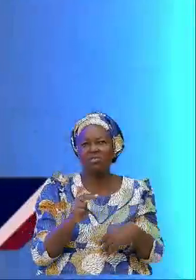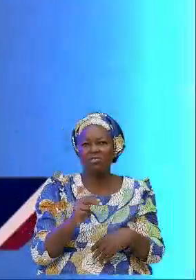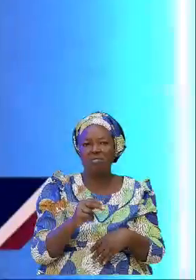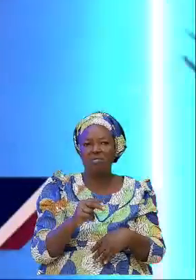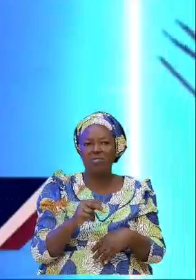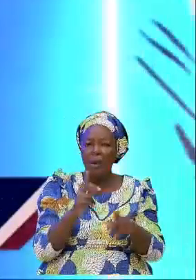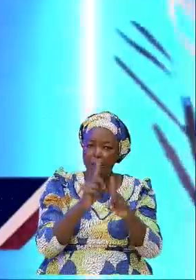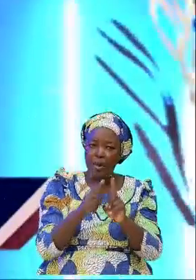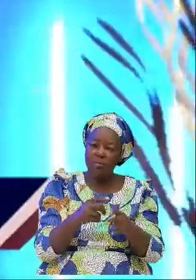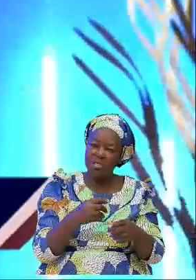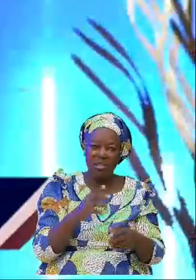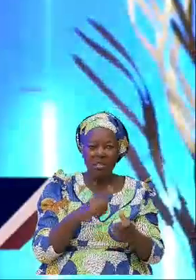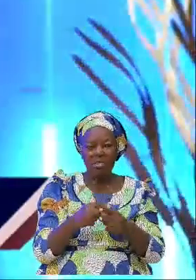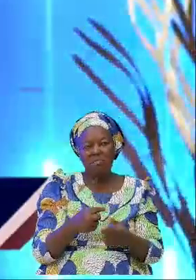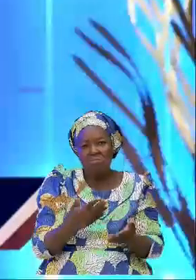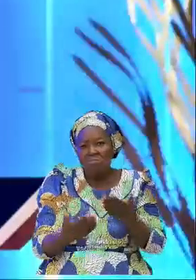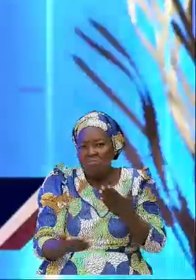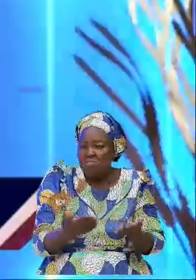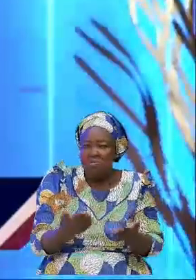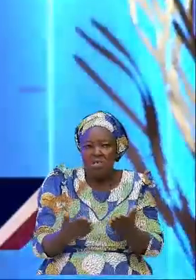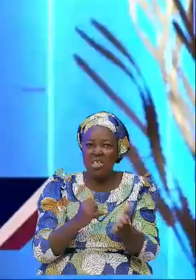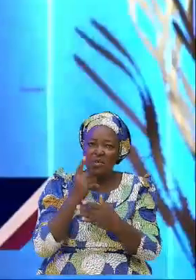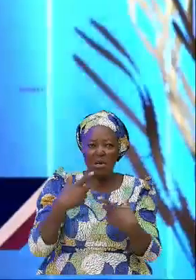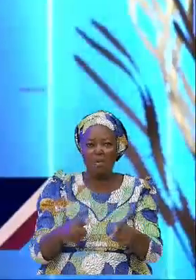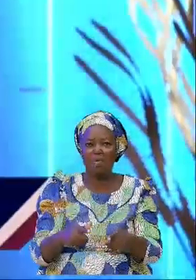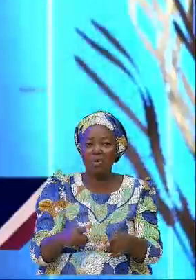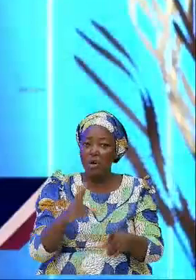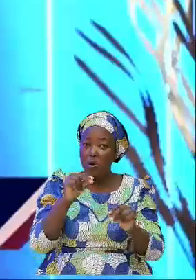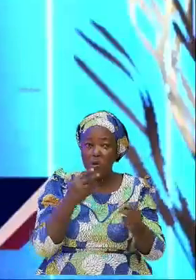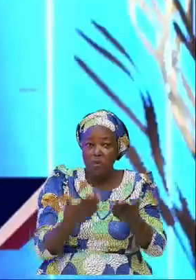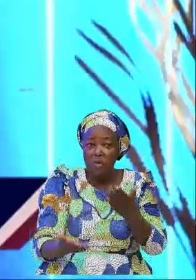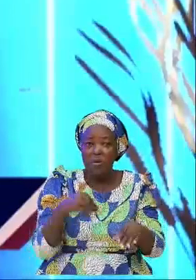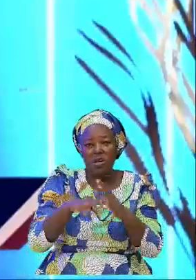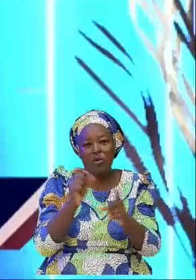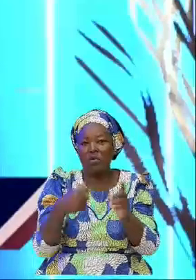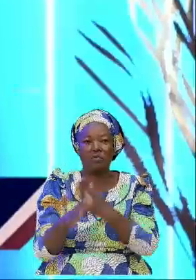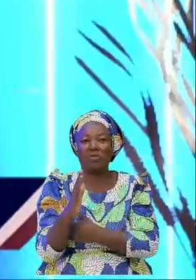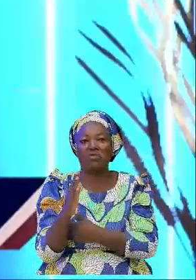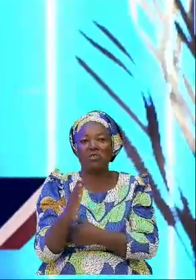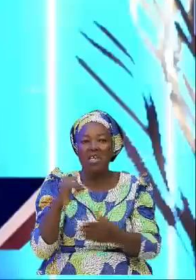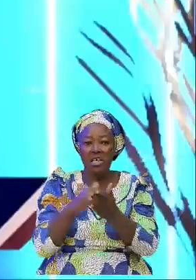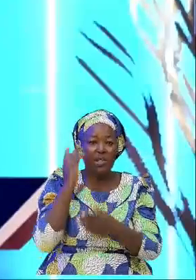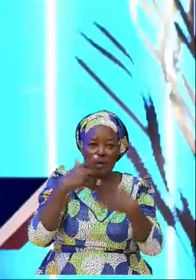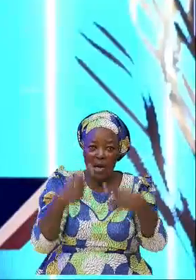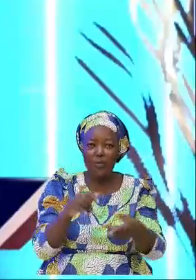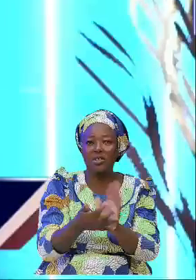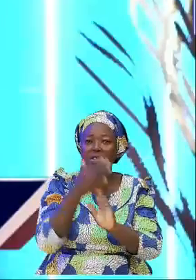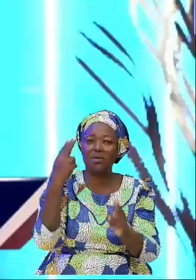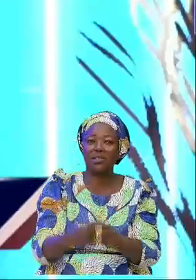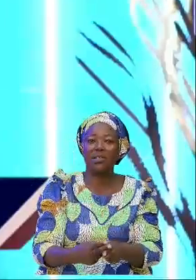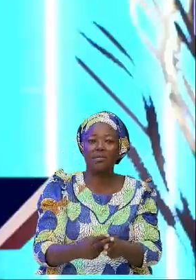an ordinary consolation. Okay, maybe it will happen. There's no maybe in the word of